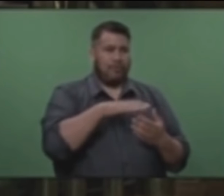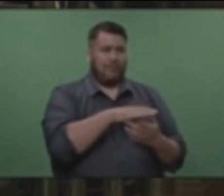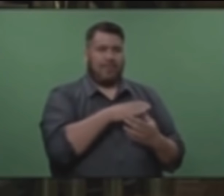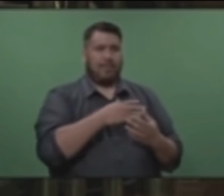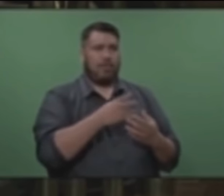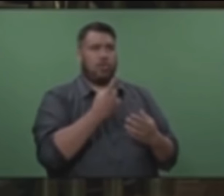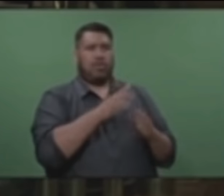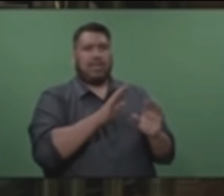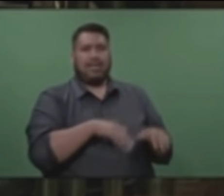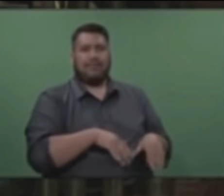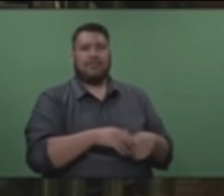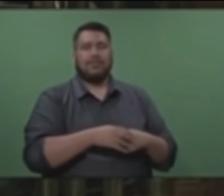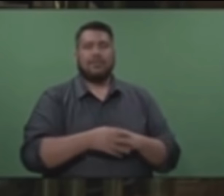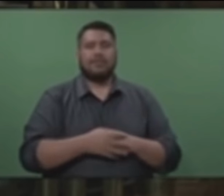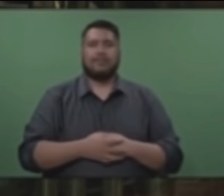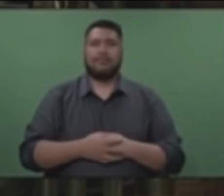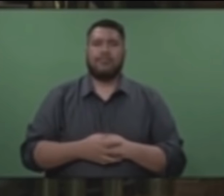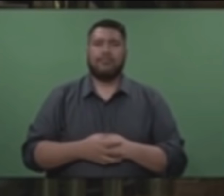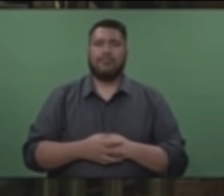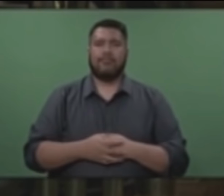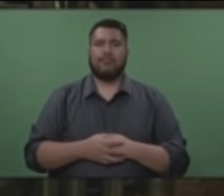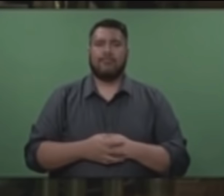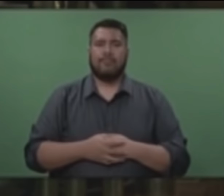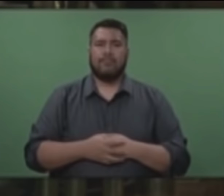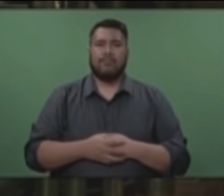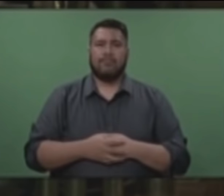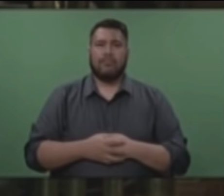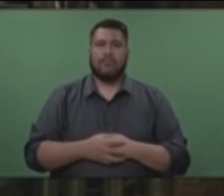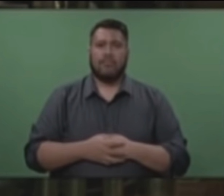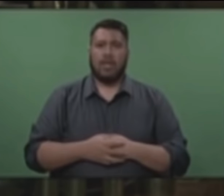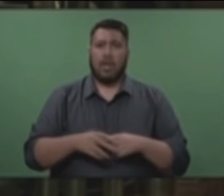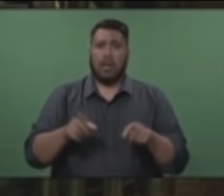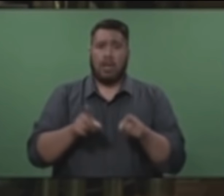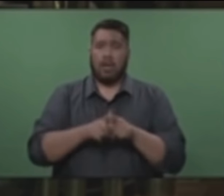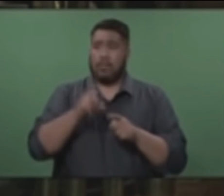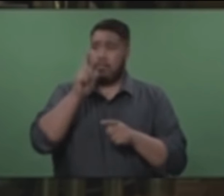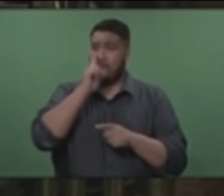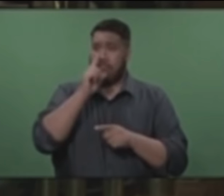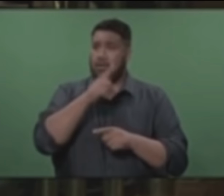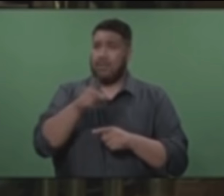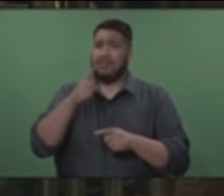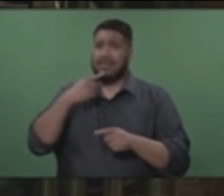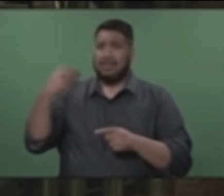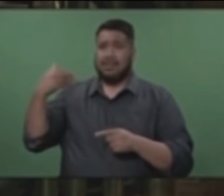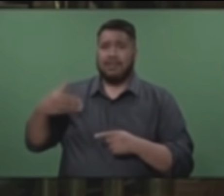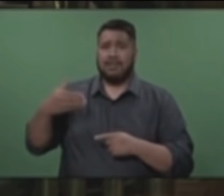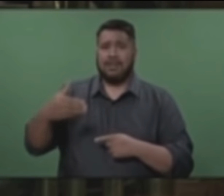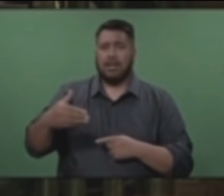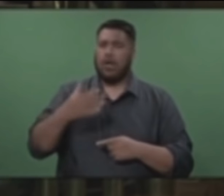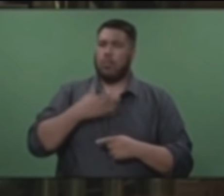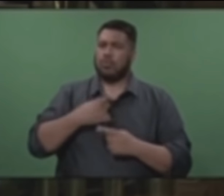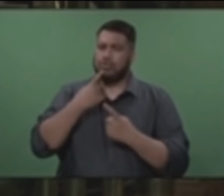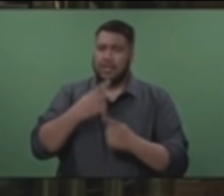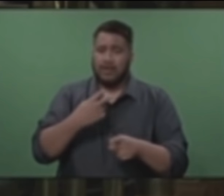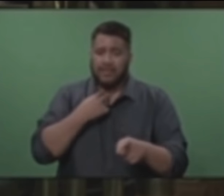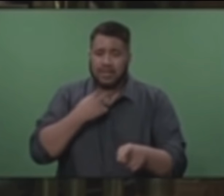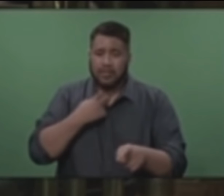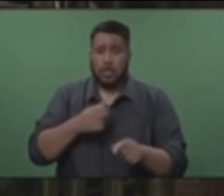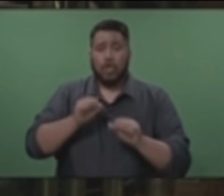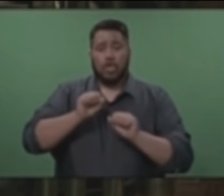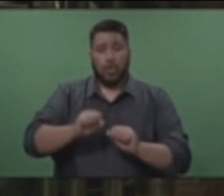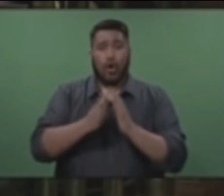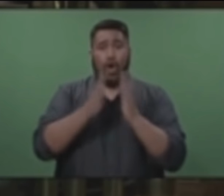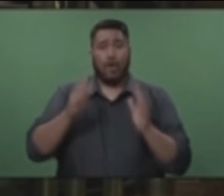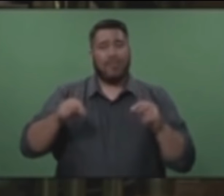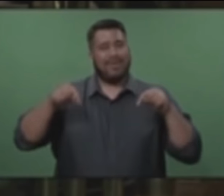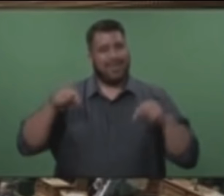already touched upon in this debate concludes, I say to the victims, this is your home. You should have been safe here.